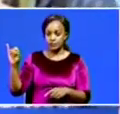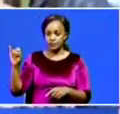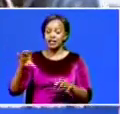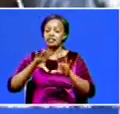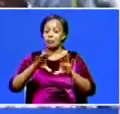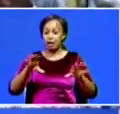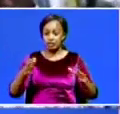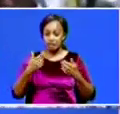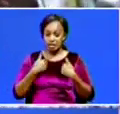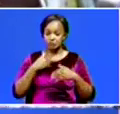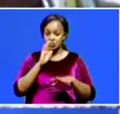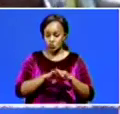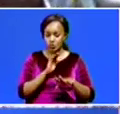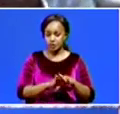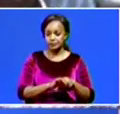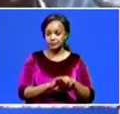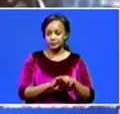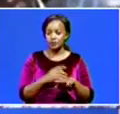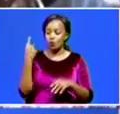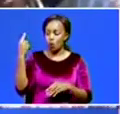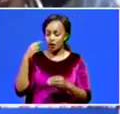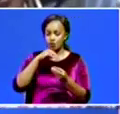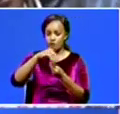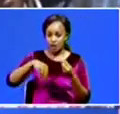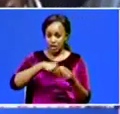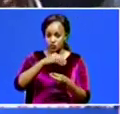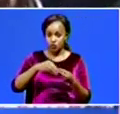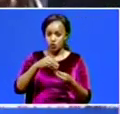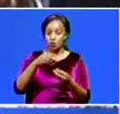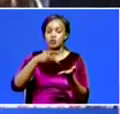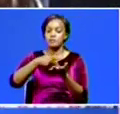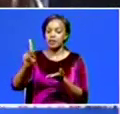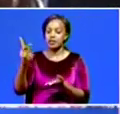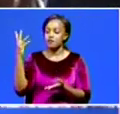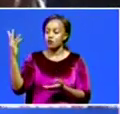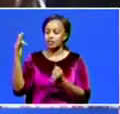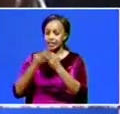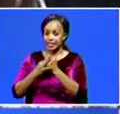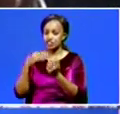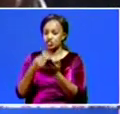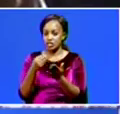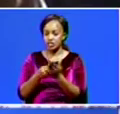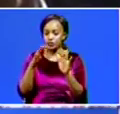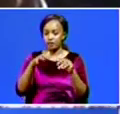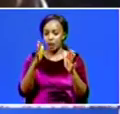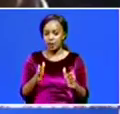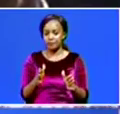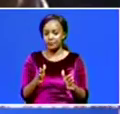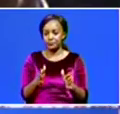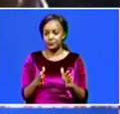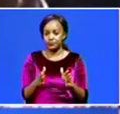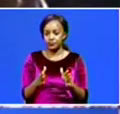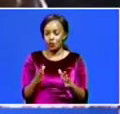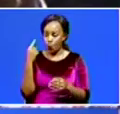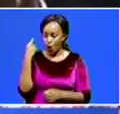I can tell you that one avocado we are paying at 48 shillings to the farmer per